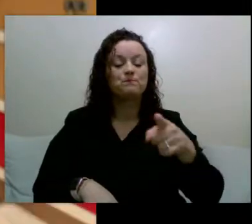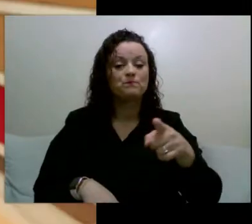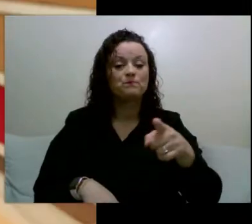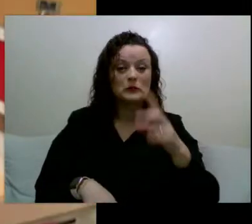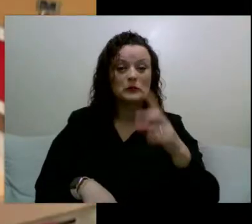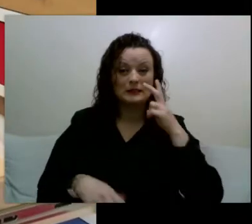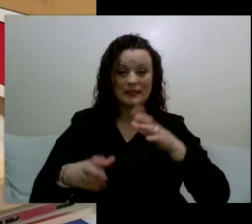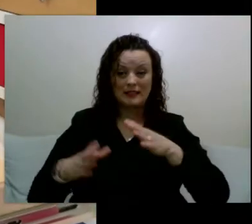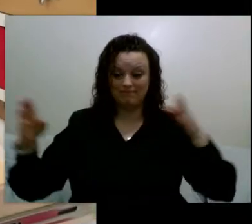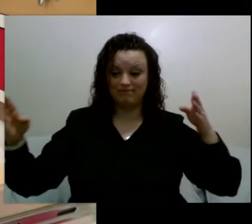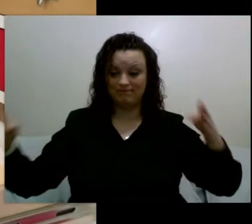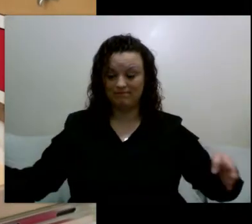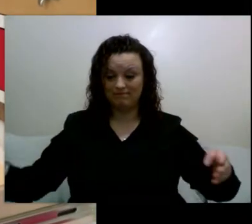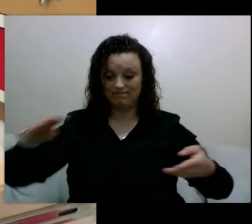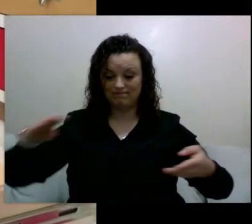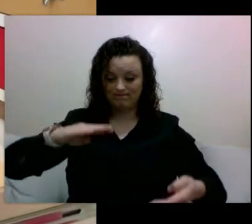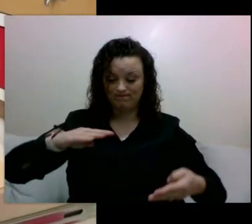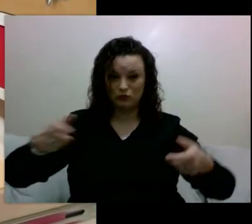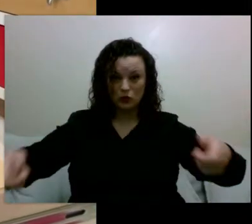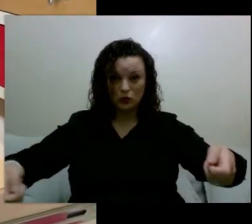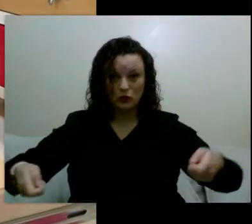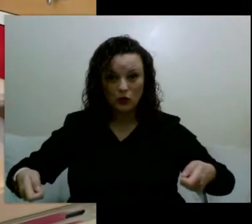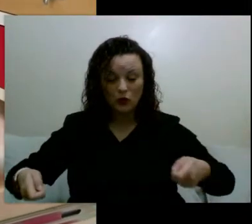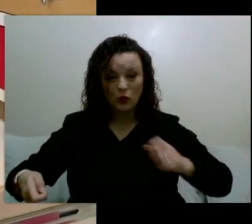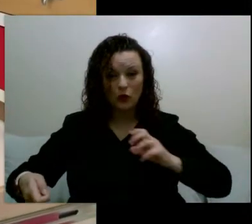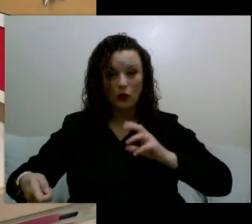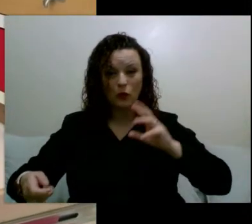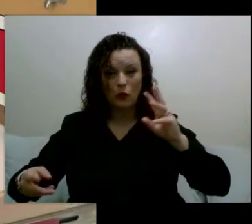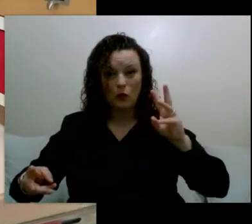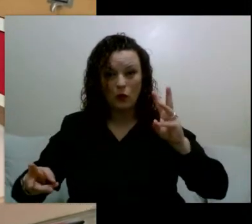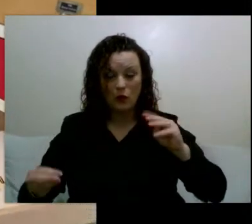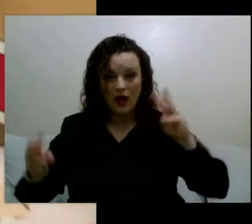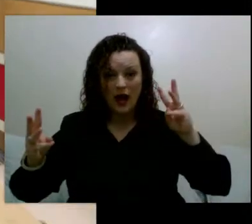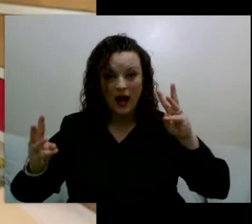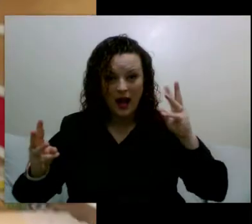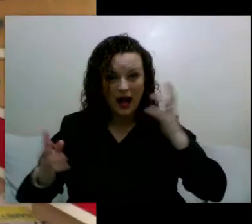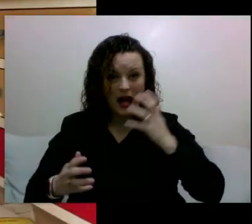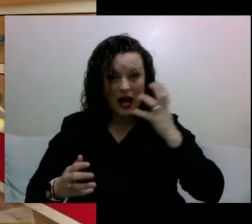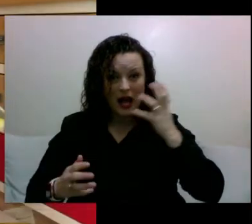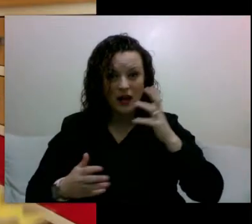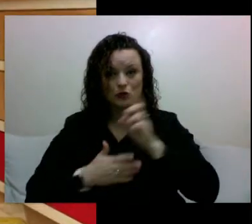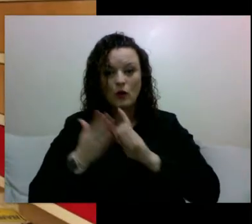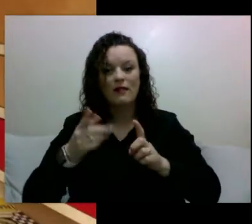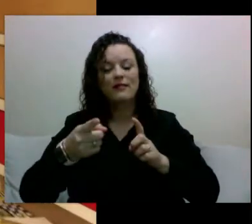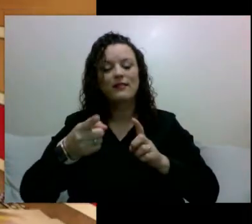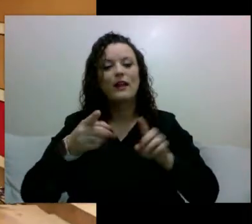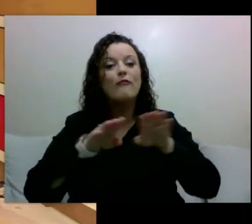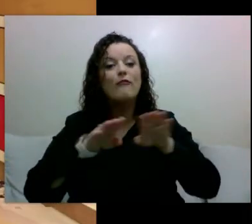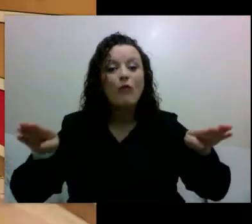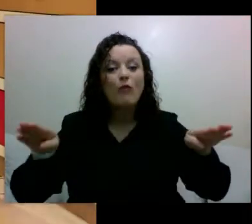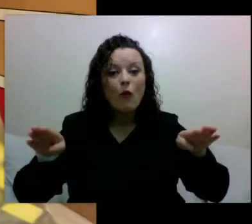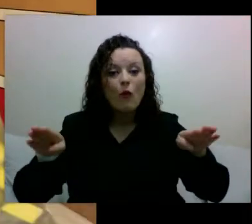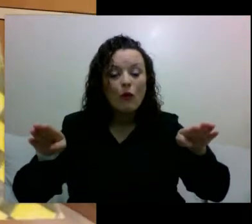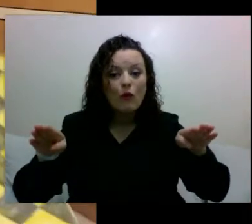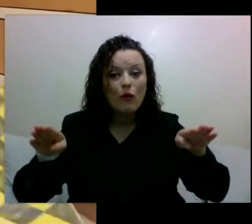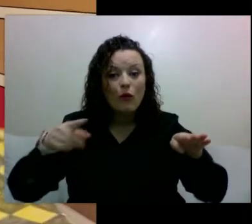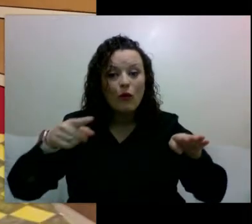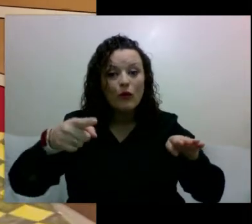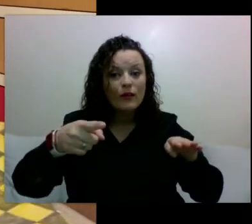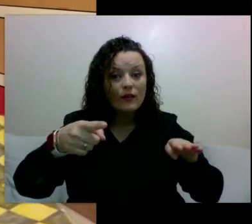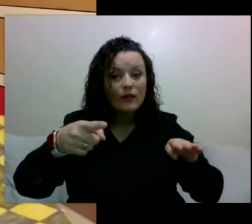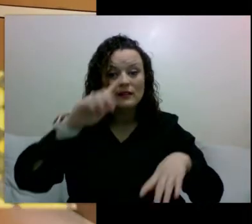wow, look at all these drawings, and you did the floor of the place,